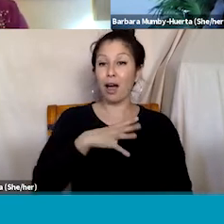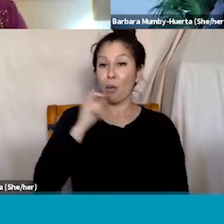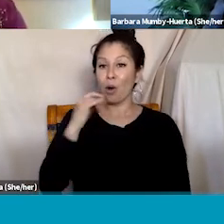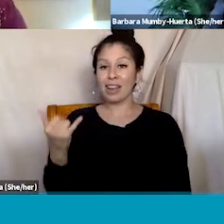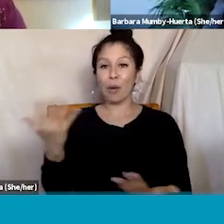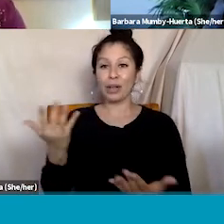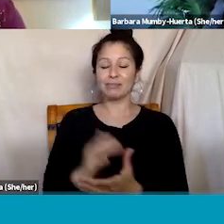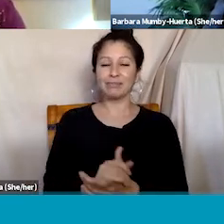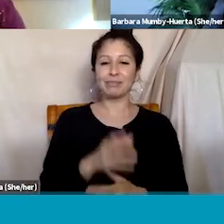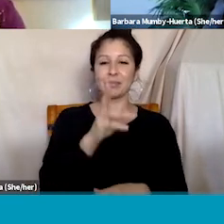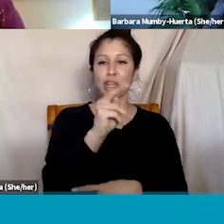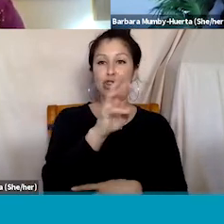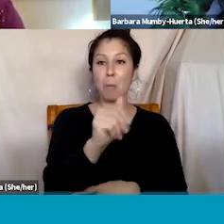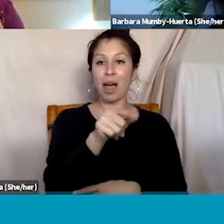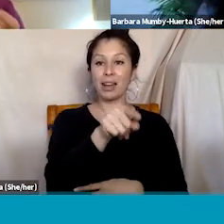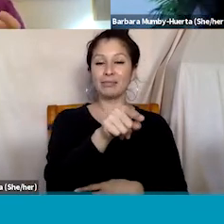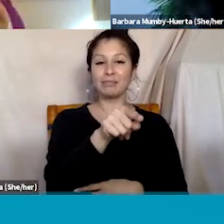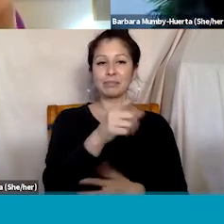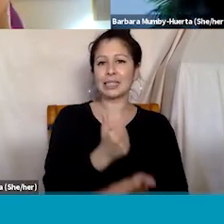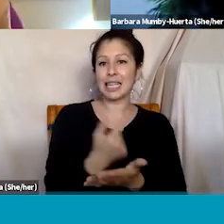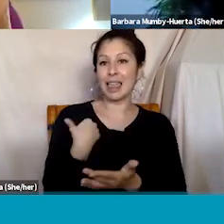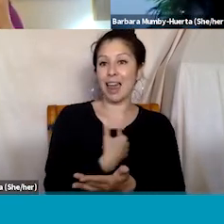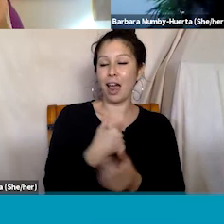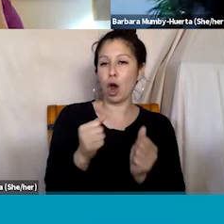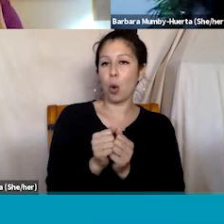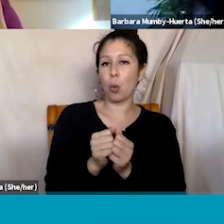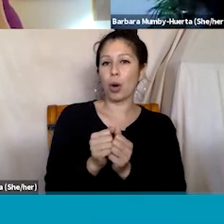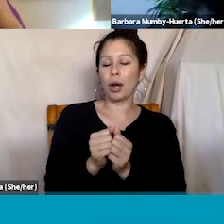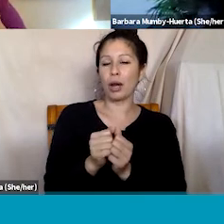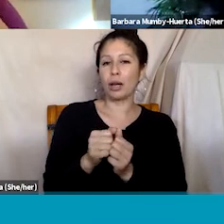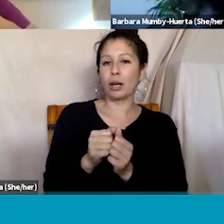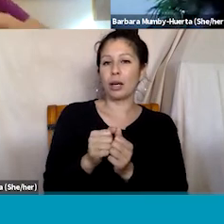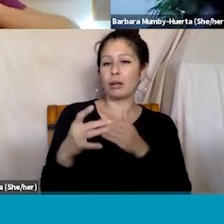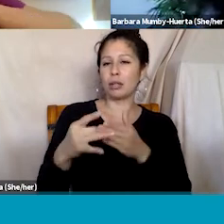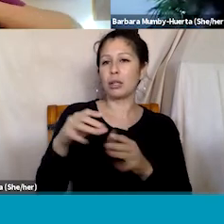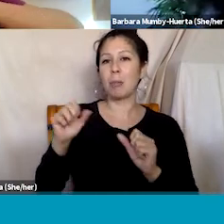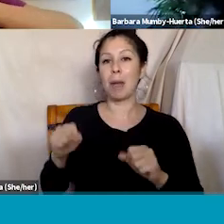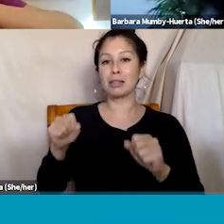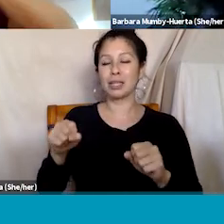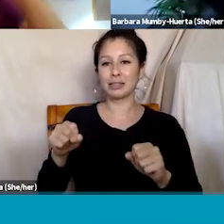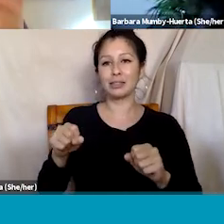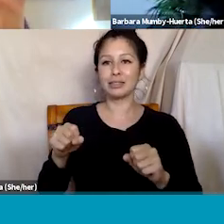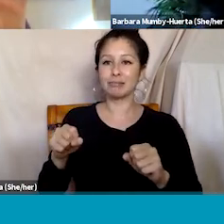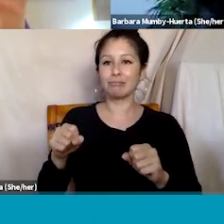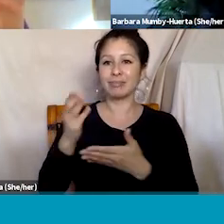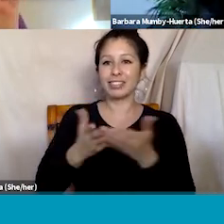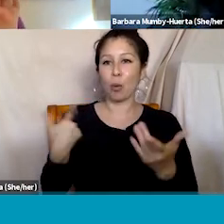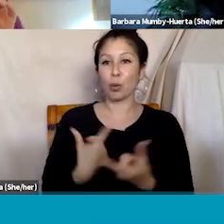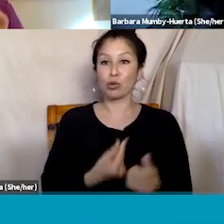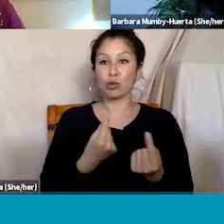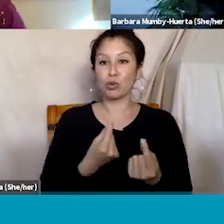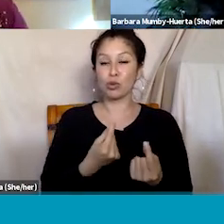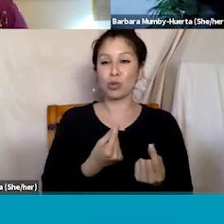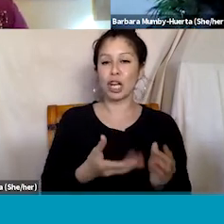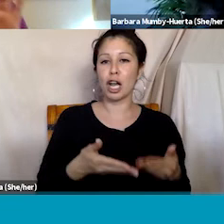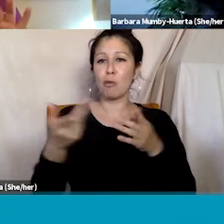now is Norma is helping us along with PAS Spearhead, possibly taking some of what we're doing into